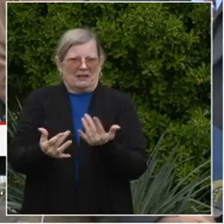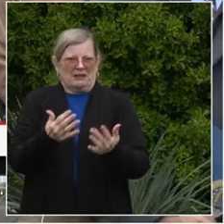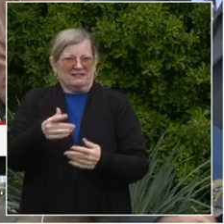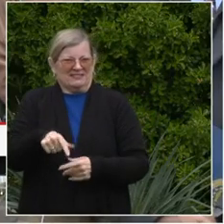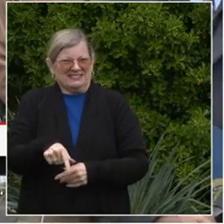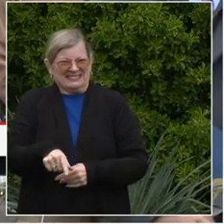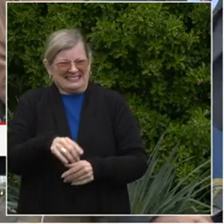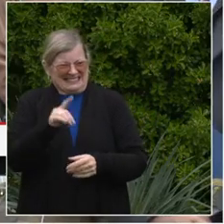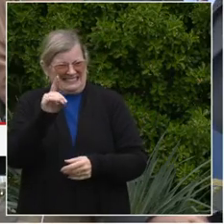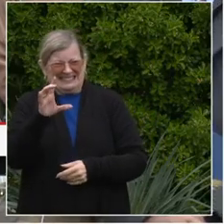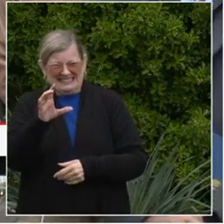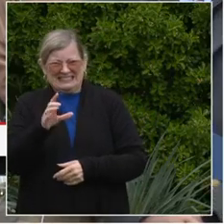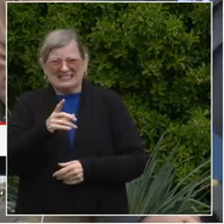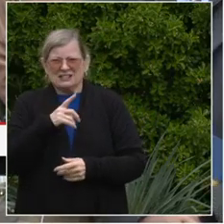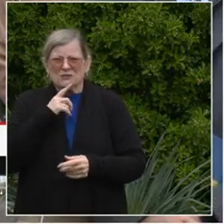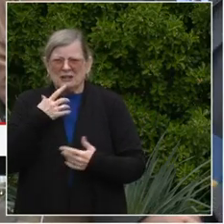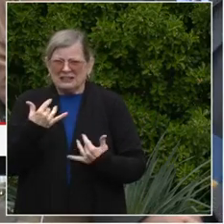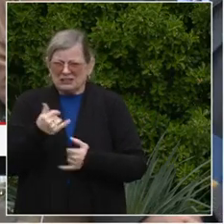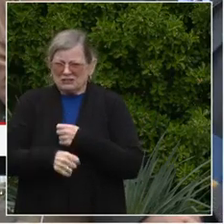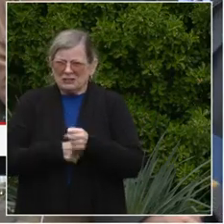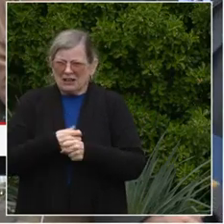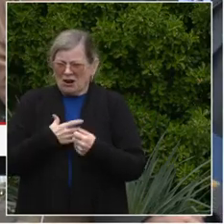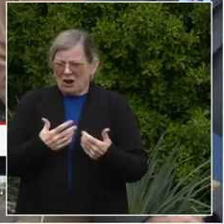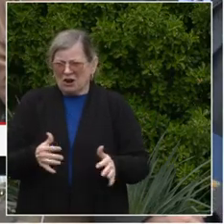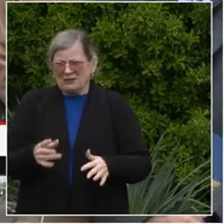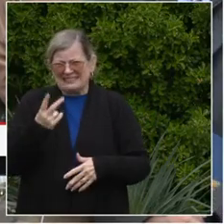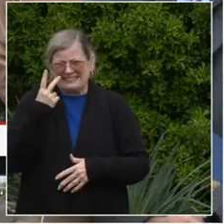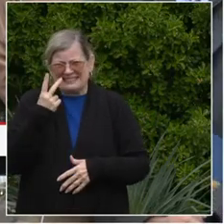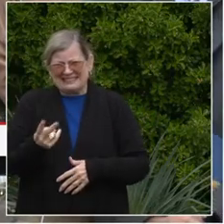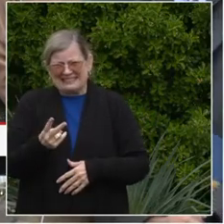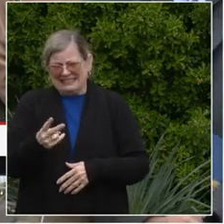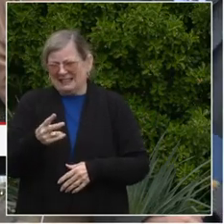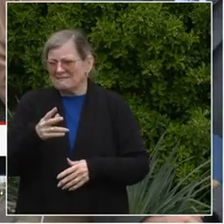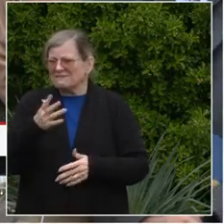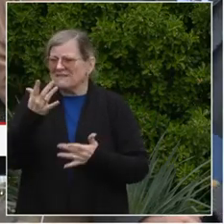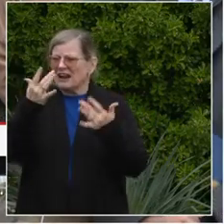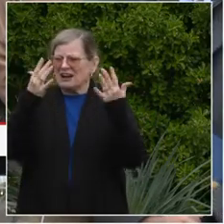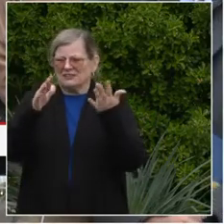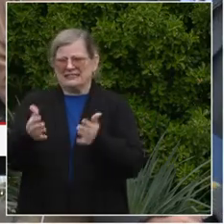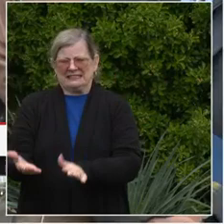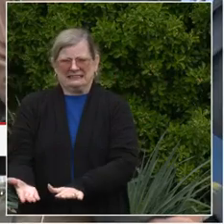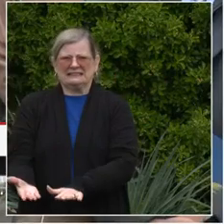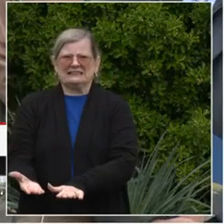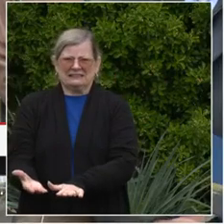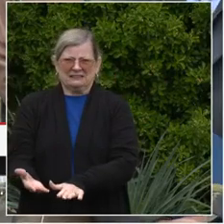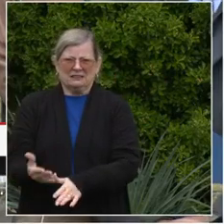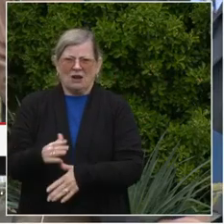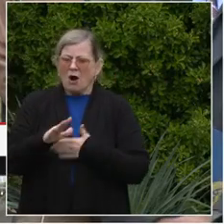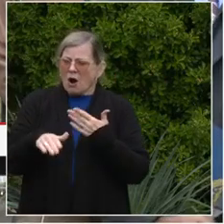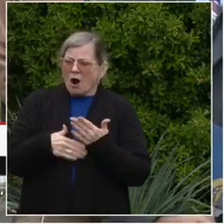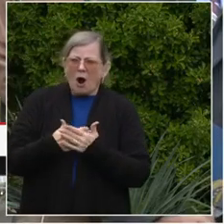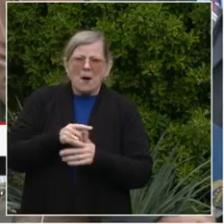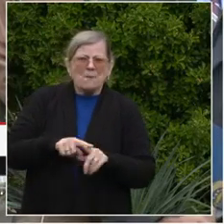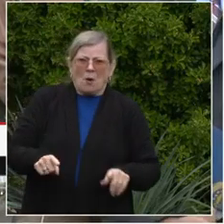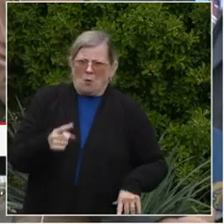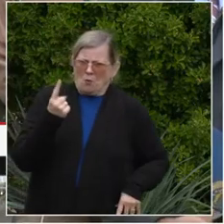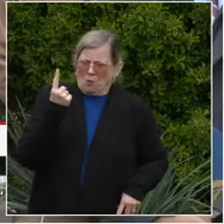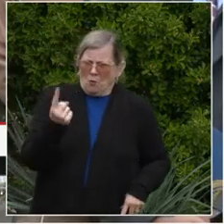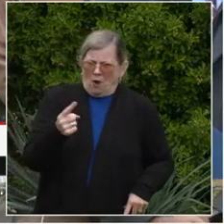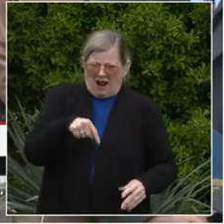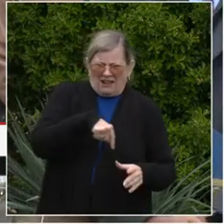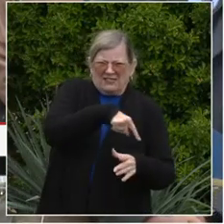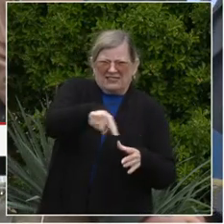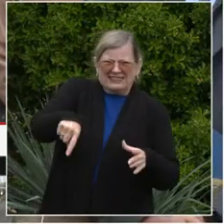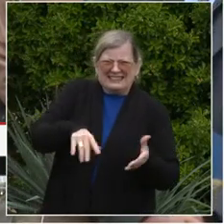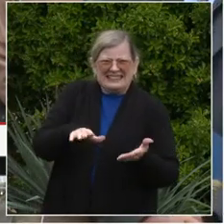seen 12 fire fatalities. All but one of these deaths involve vulnerable populations, persons over